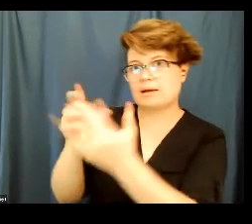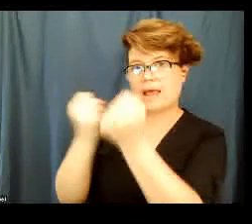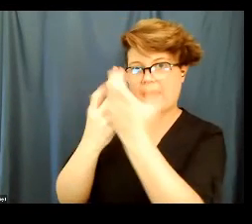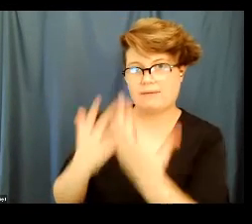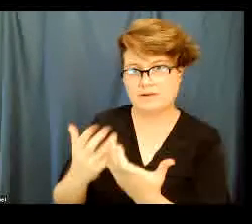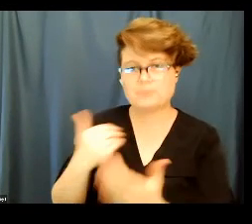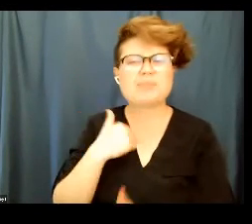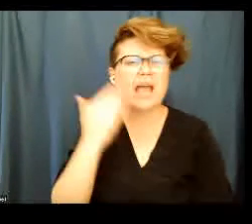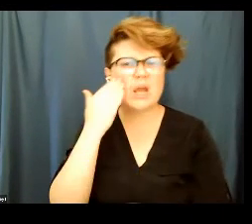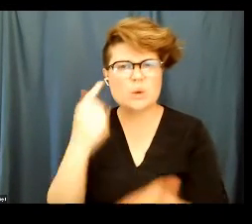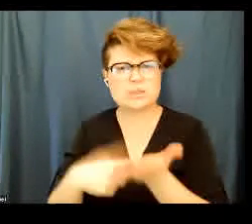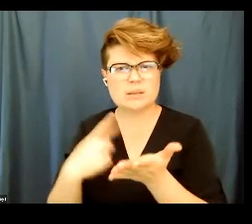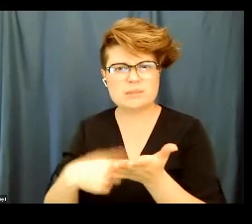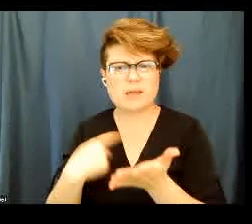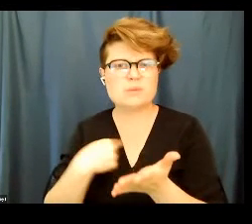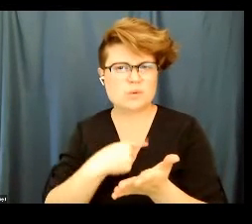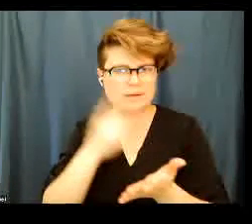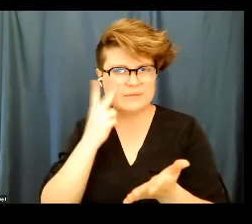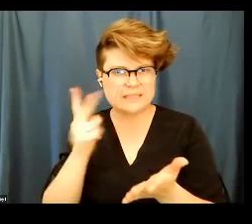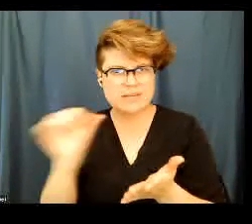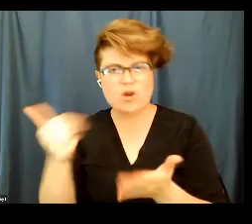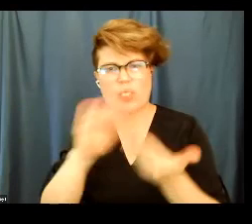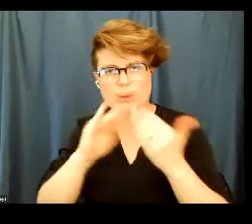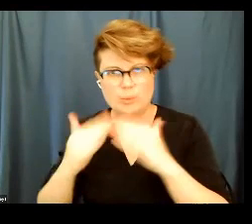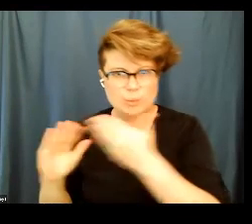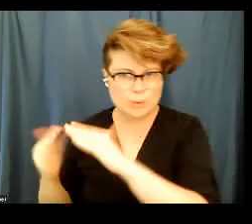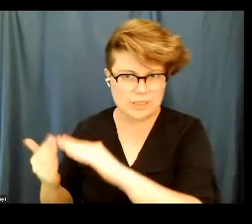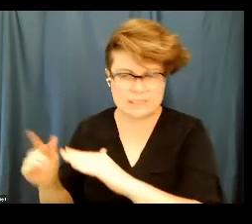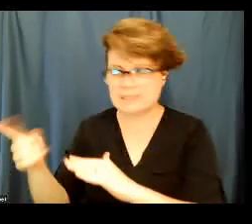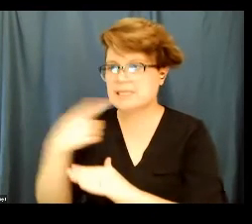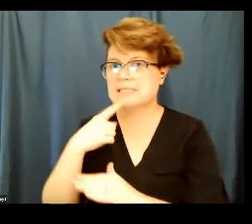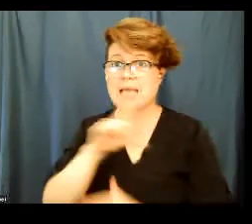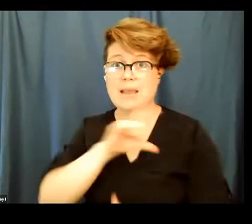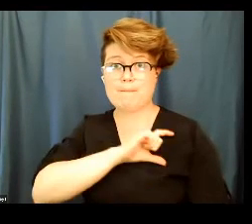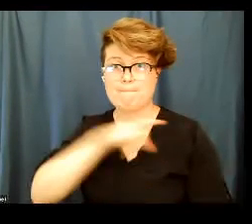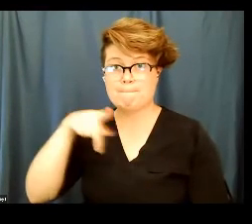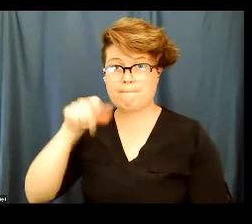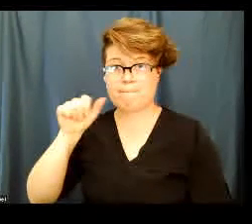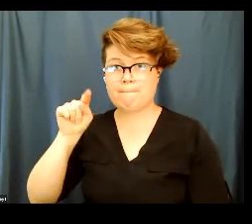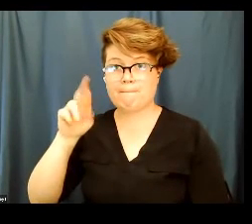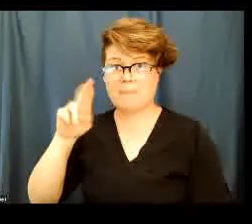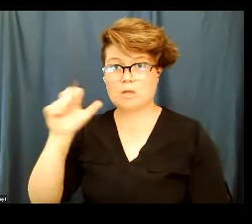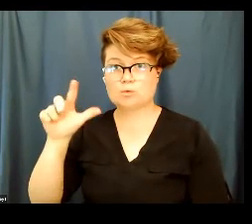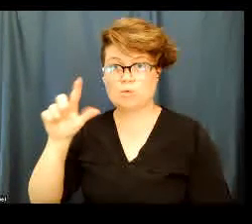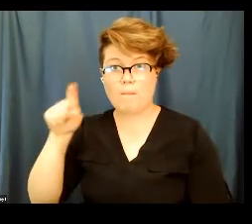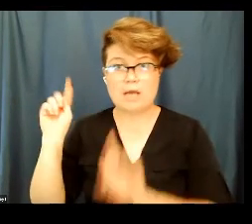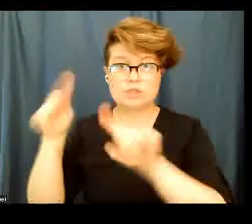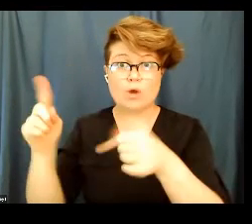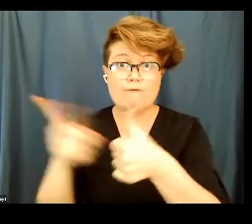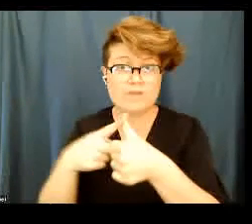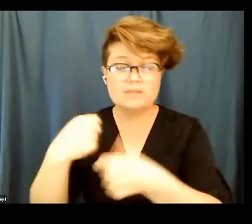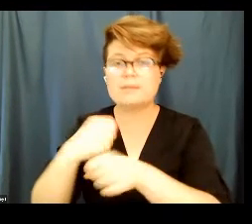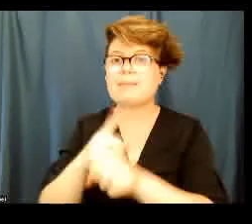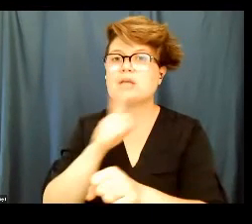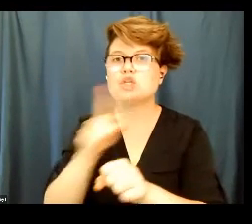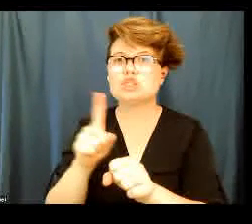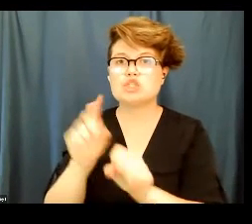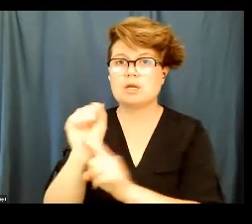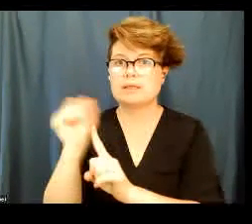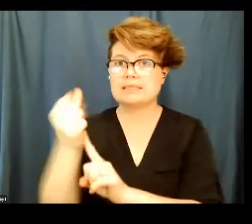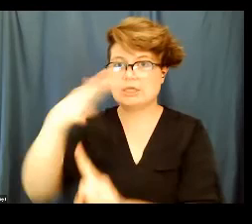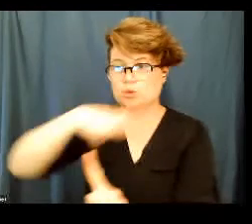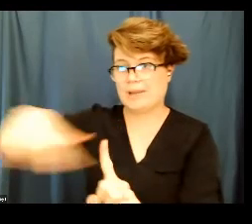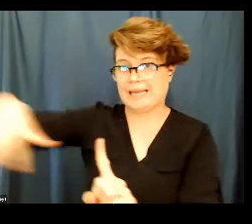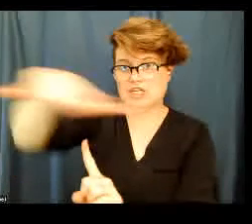something that's been raised in different communities is they need patrol to go out first to make sure the scene is safe for an advocate to show up. And